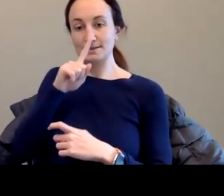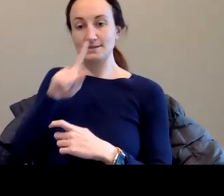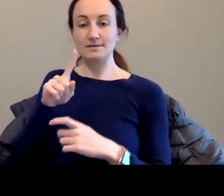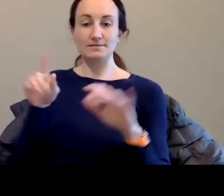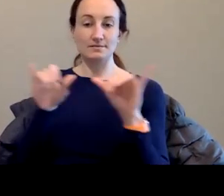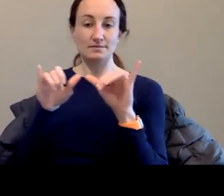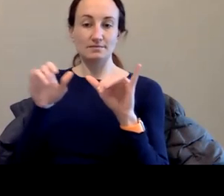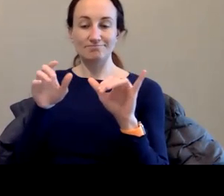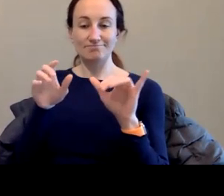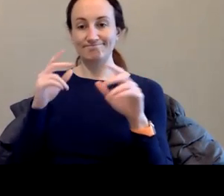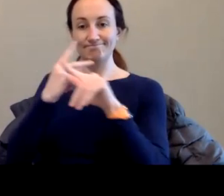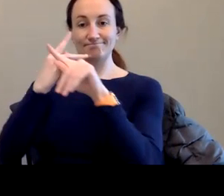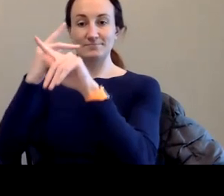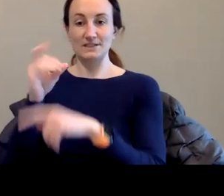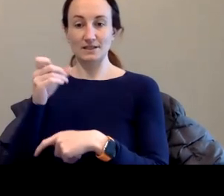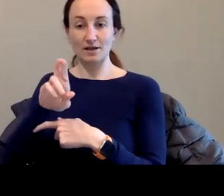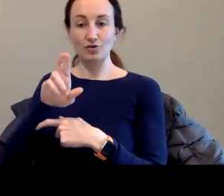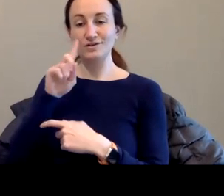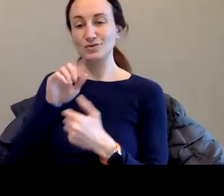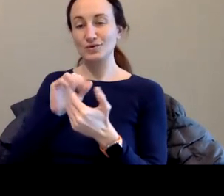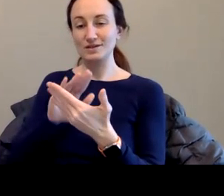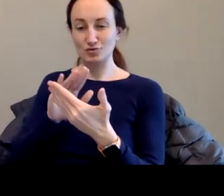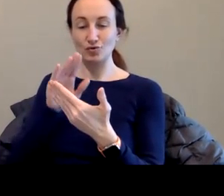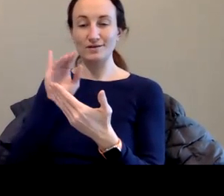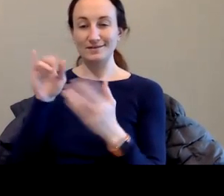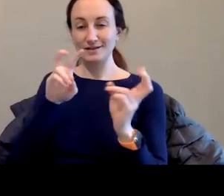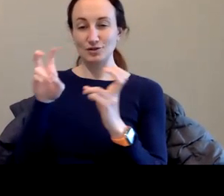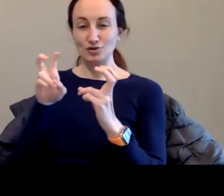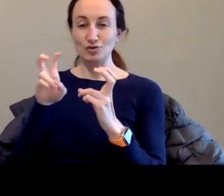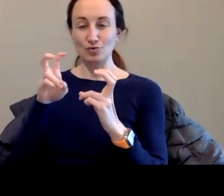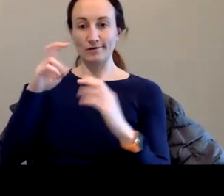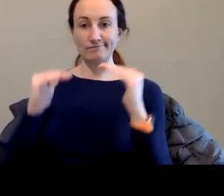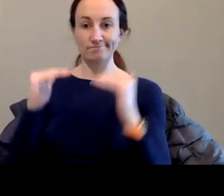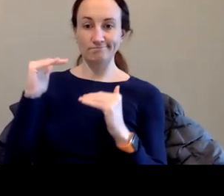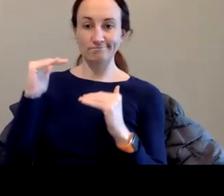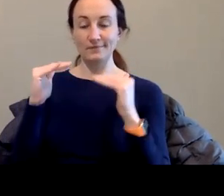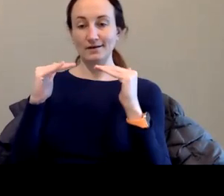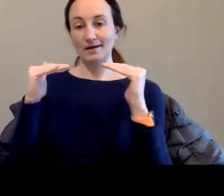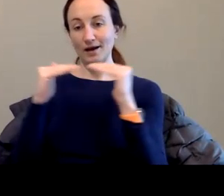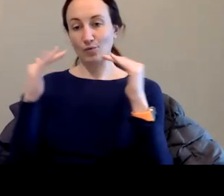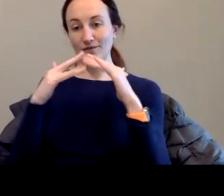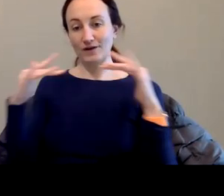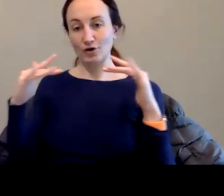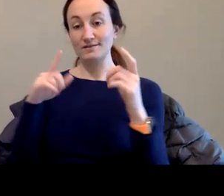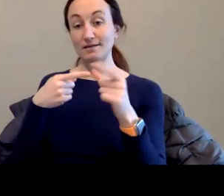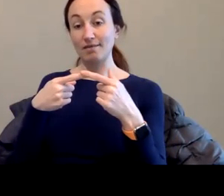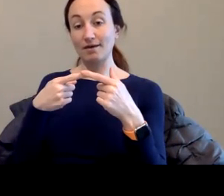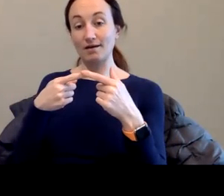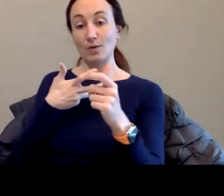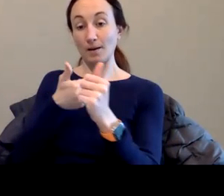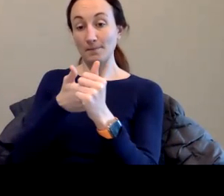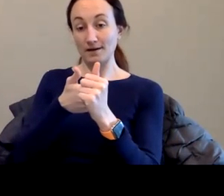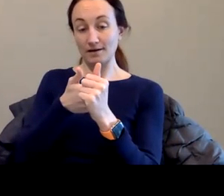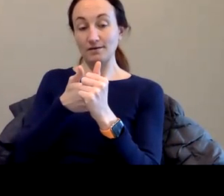issue of the, and this lack of equivariance. And we basically update this.